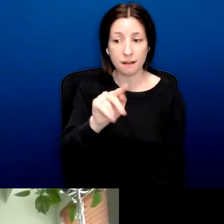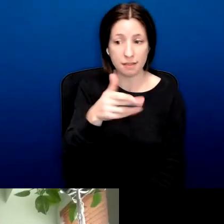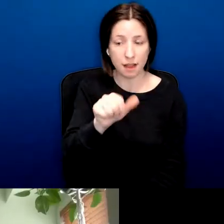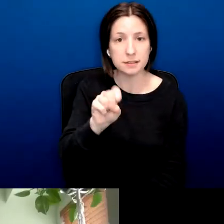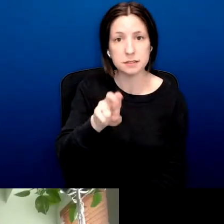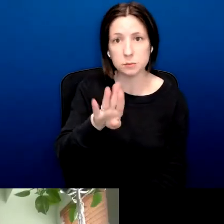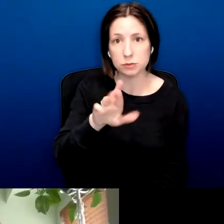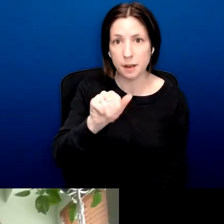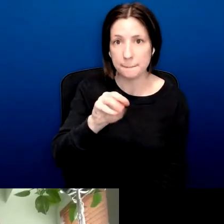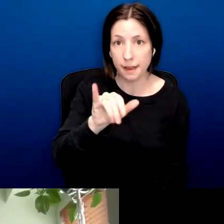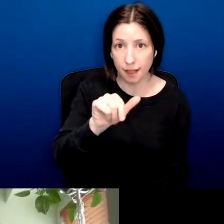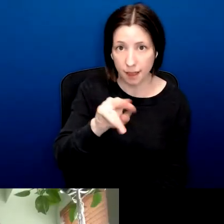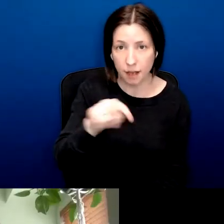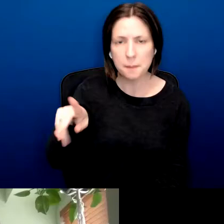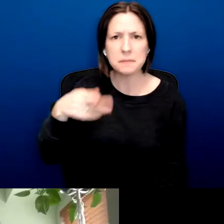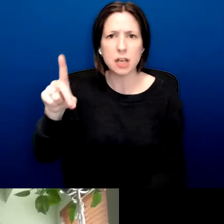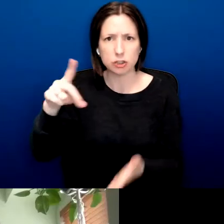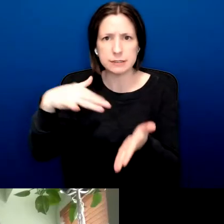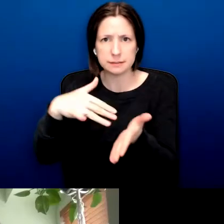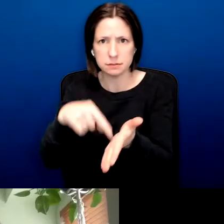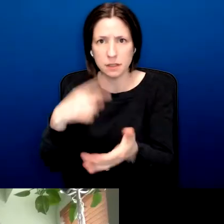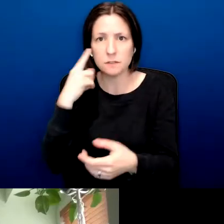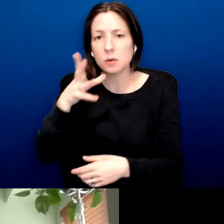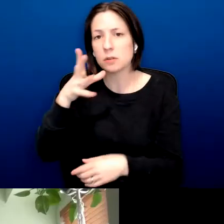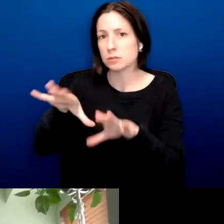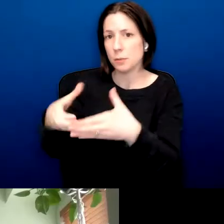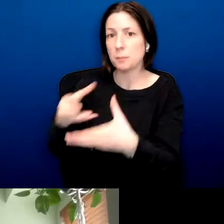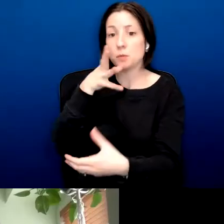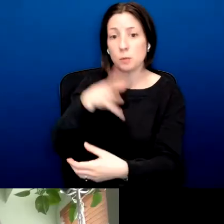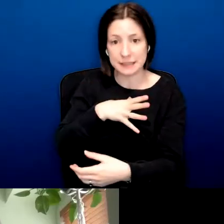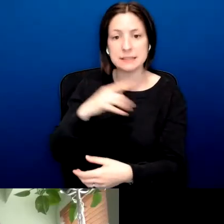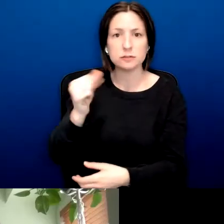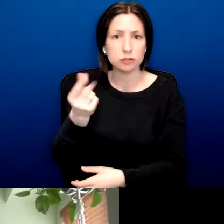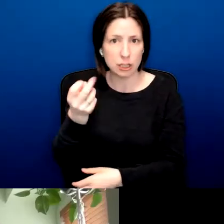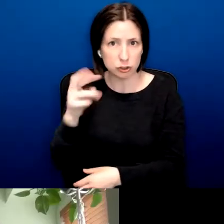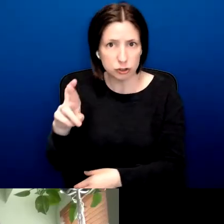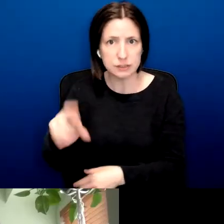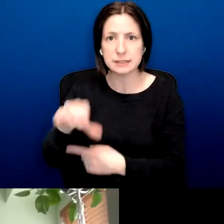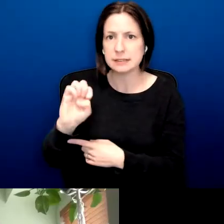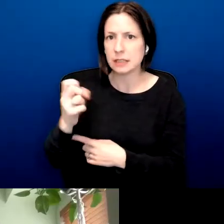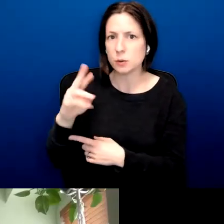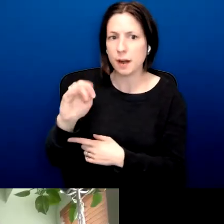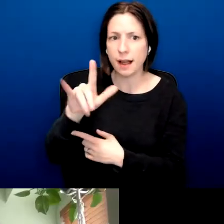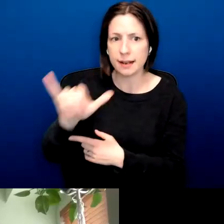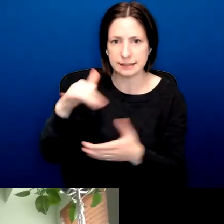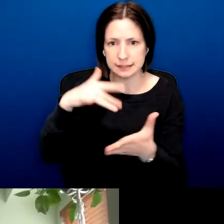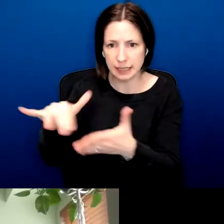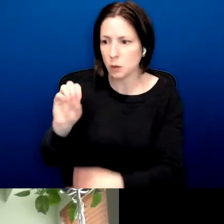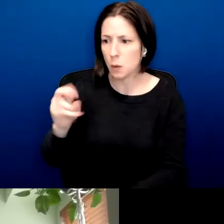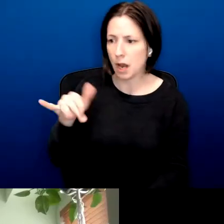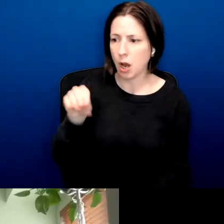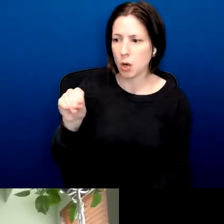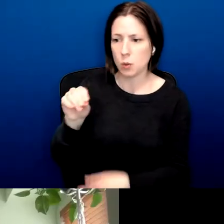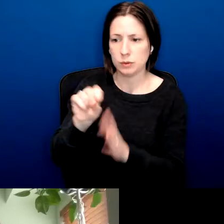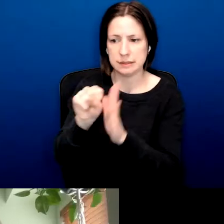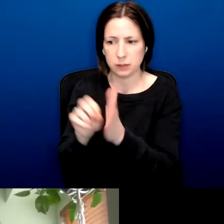PhD candidate at the Department of Women's, Gender, and Sexuality Studies at The Ohio State University.